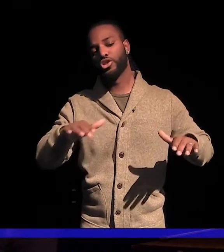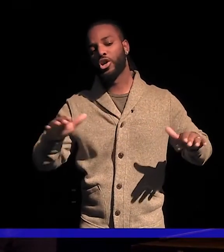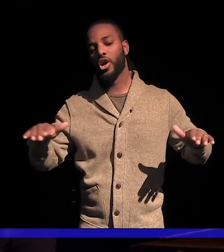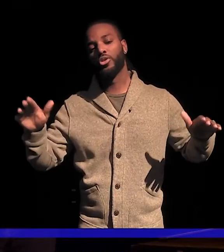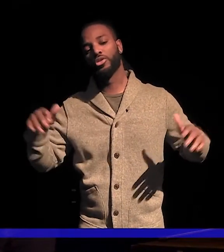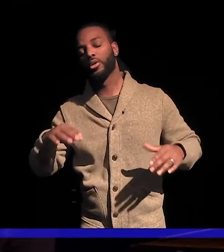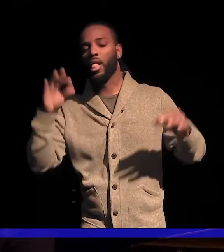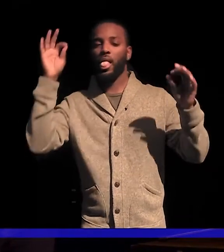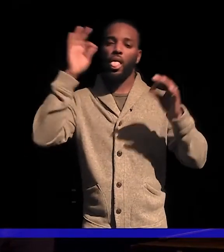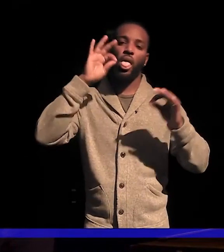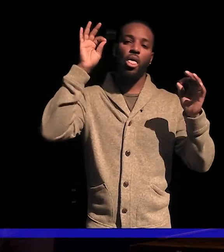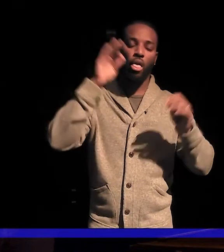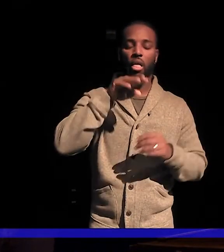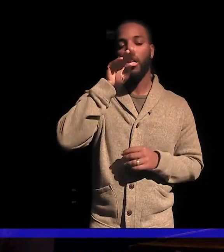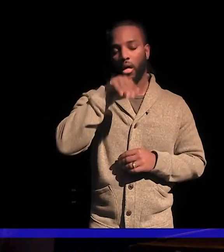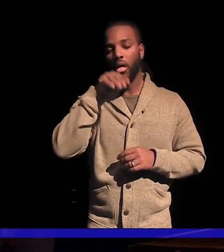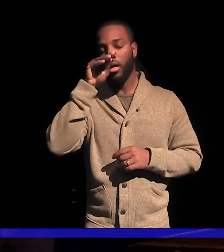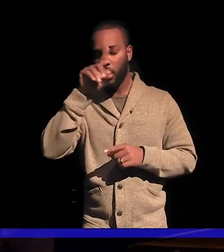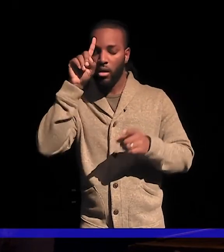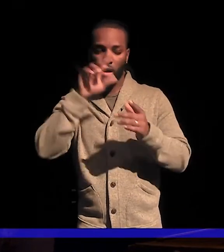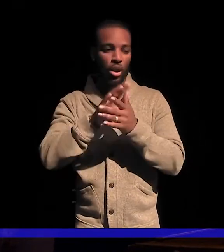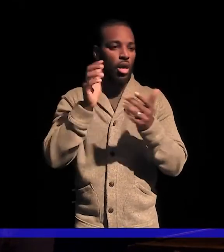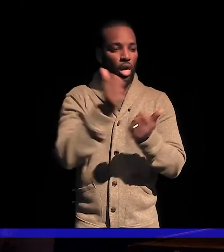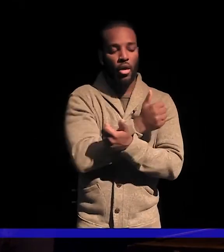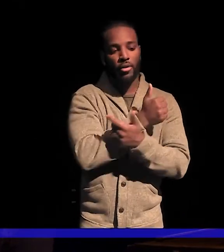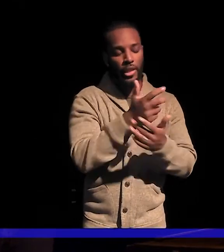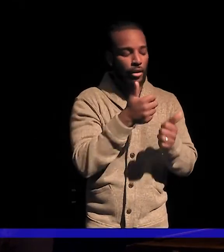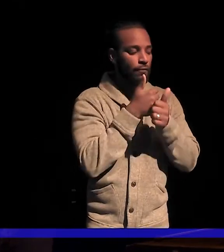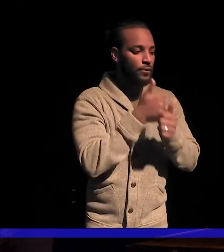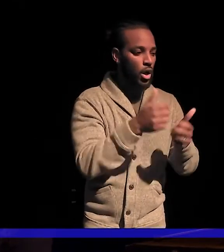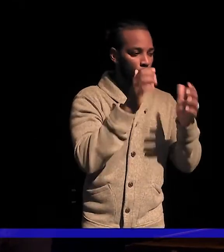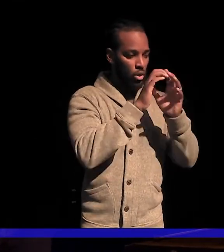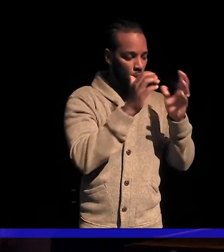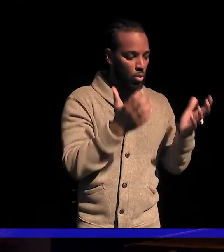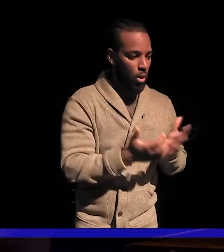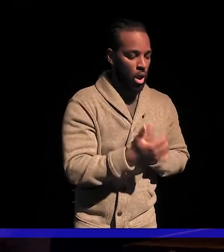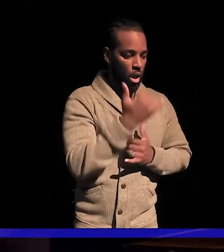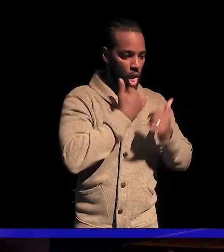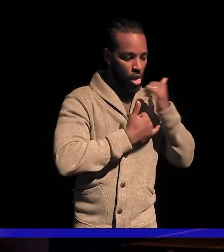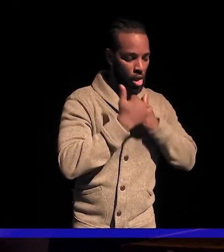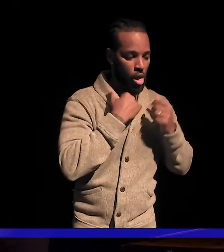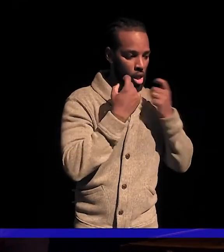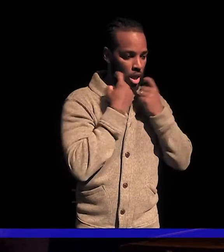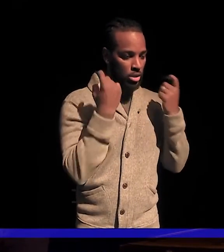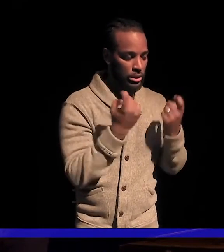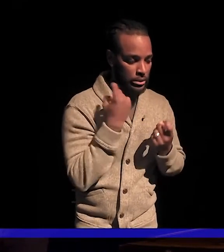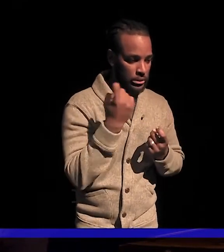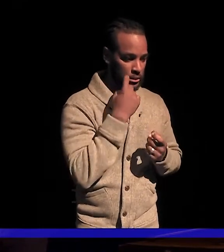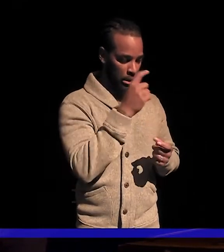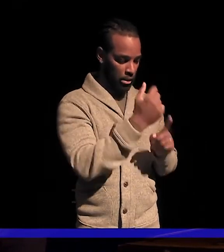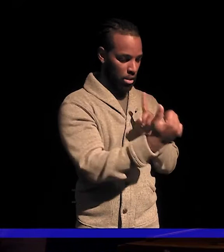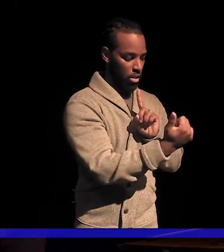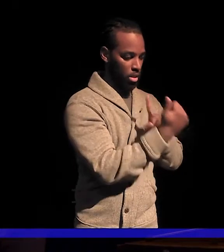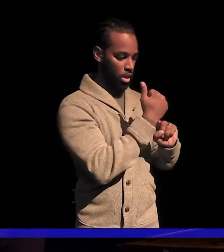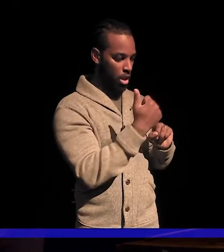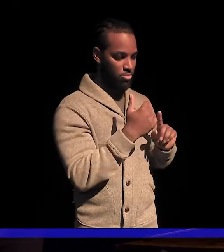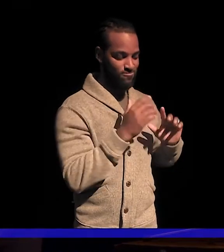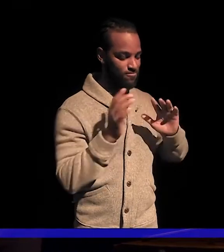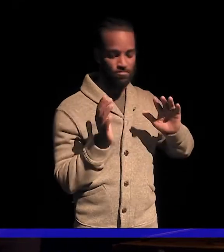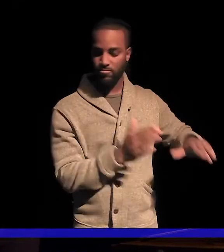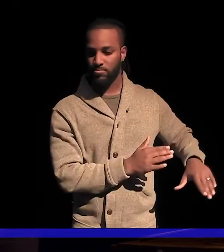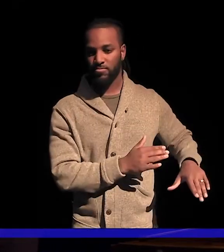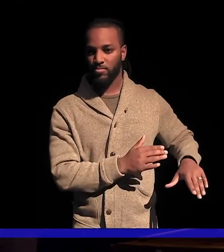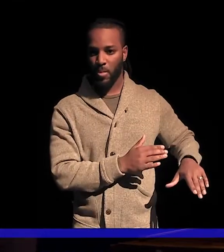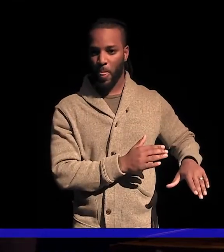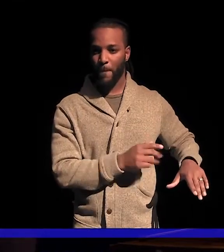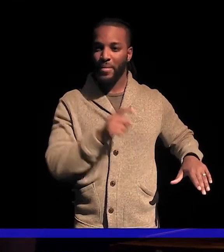and carried about by every wind of doctrine, by human cunning, by craftiness in deceitful schemes. Rather,